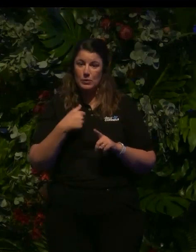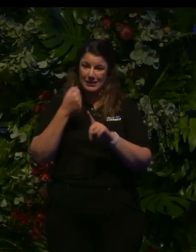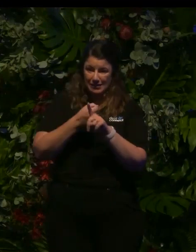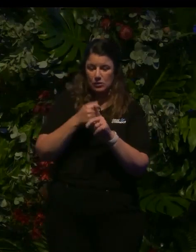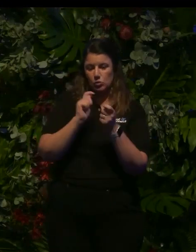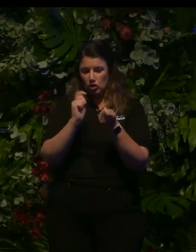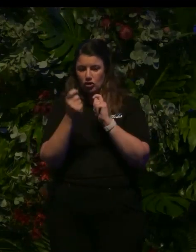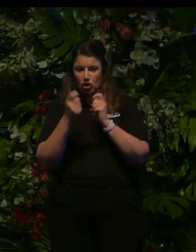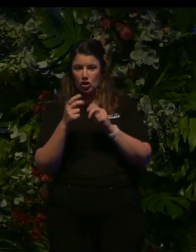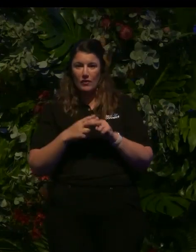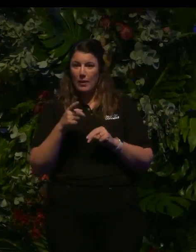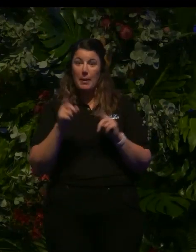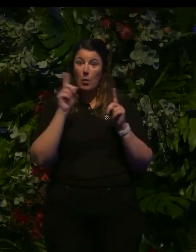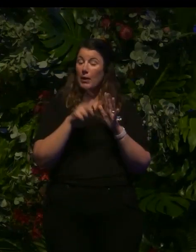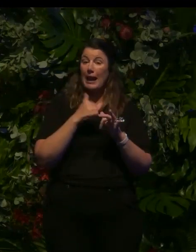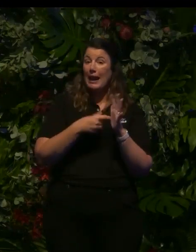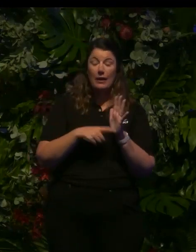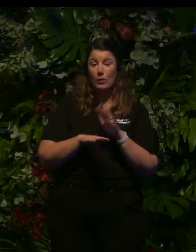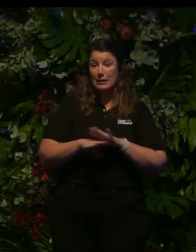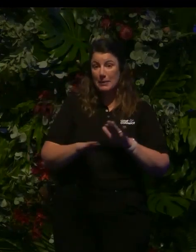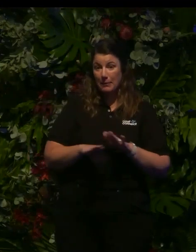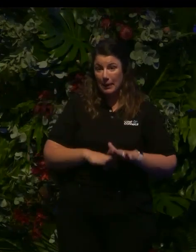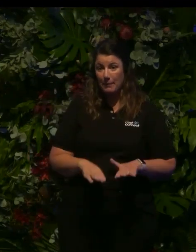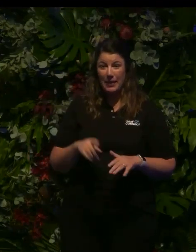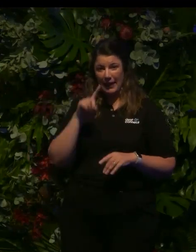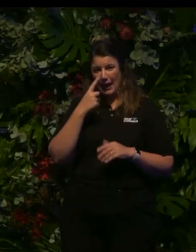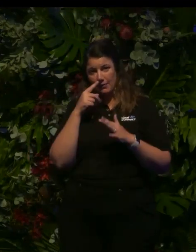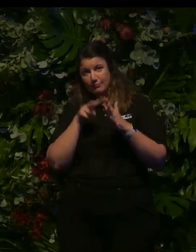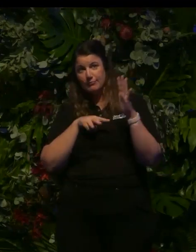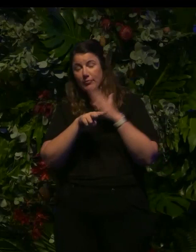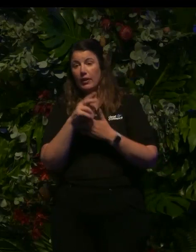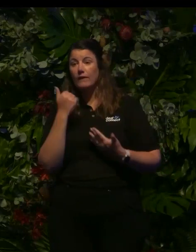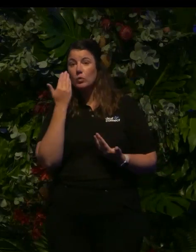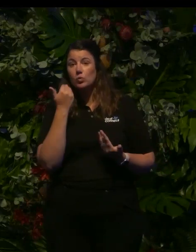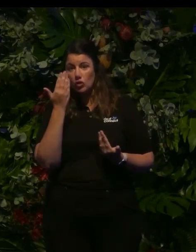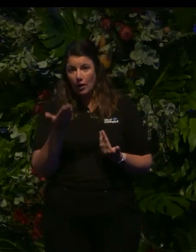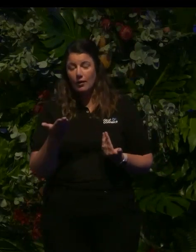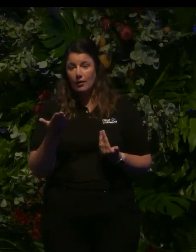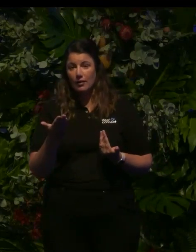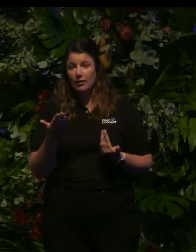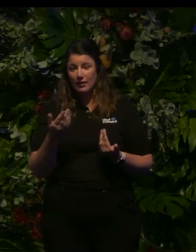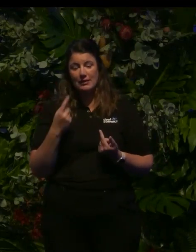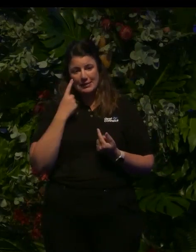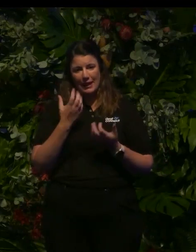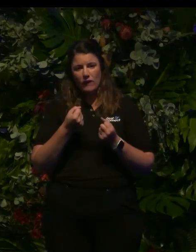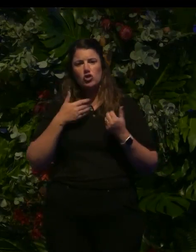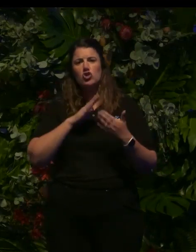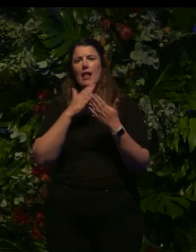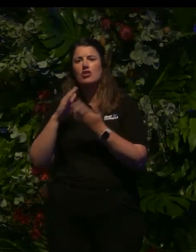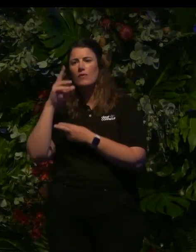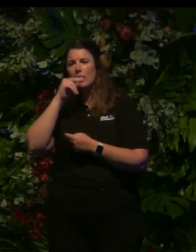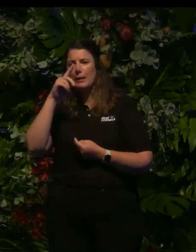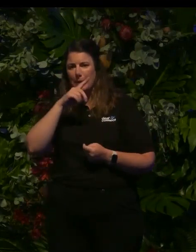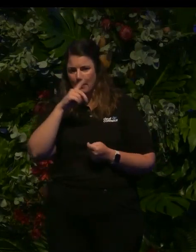democratic process, is not developed for them and they couldn't see the future. They kind of address, challenging that the young people are